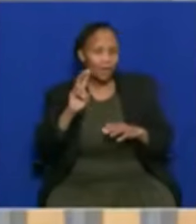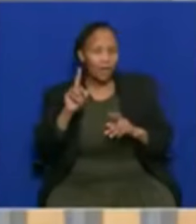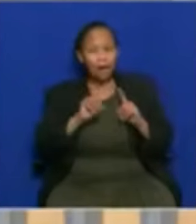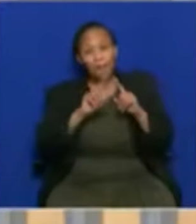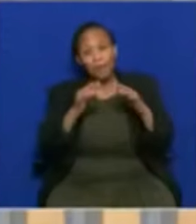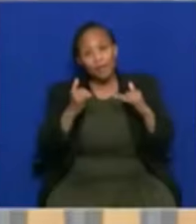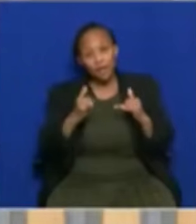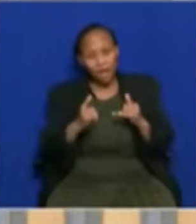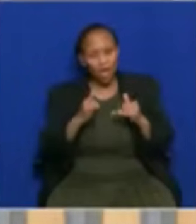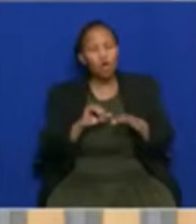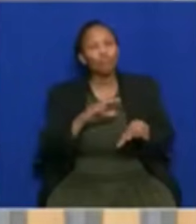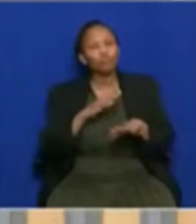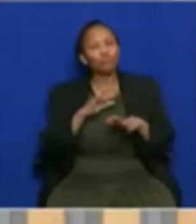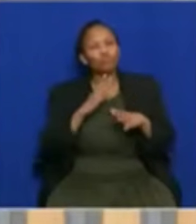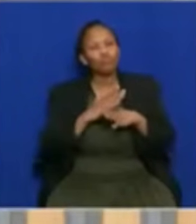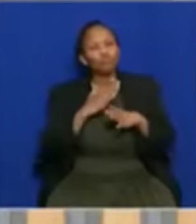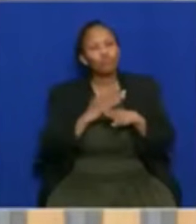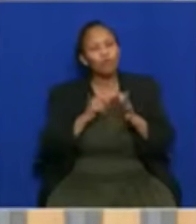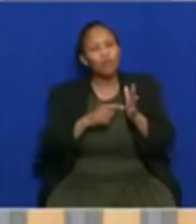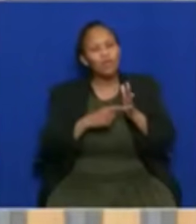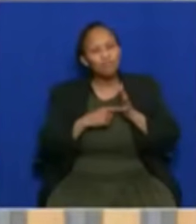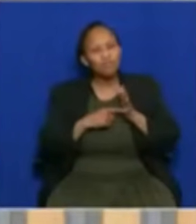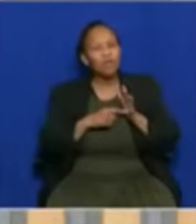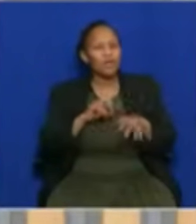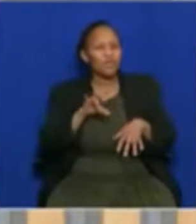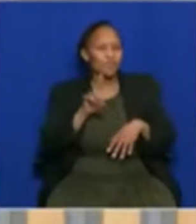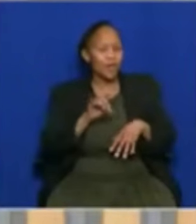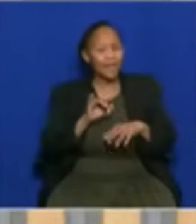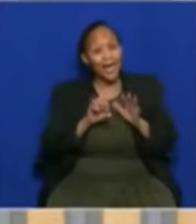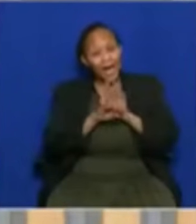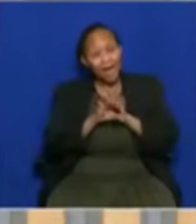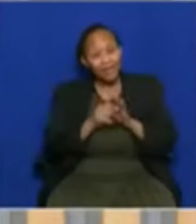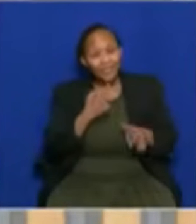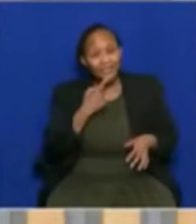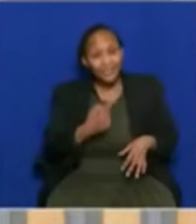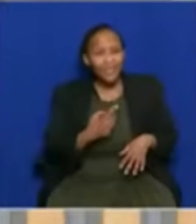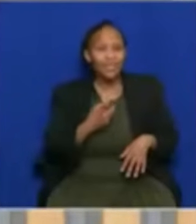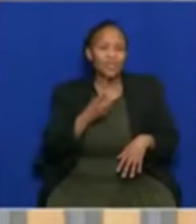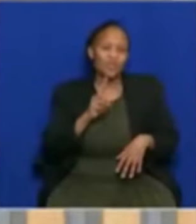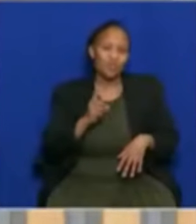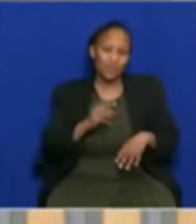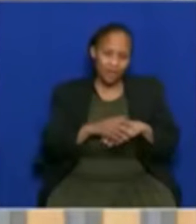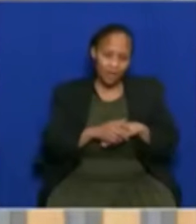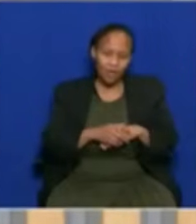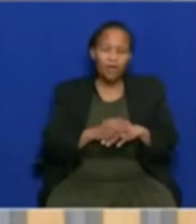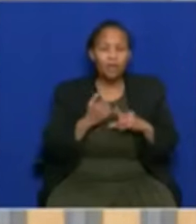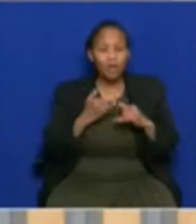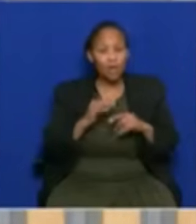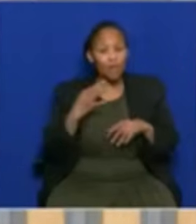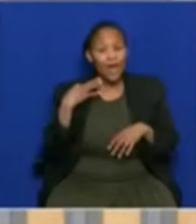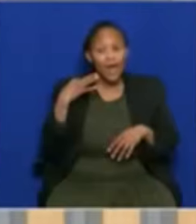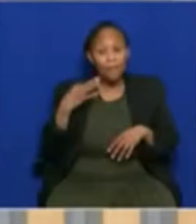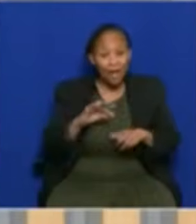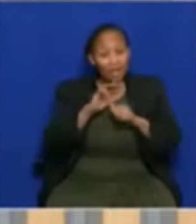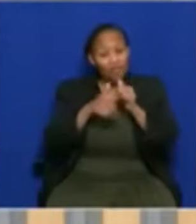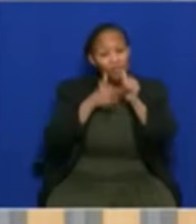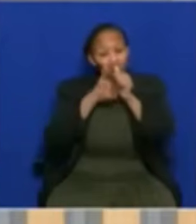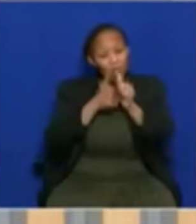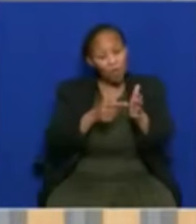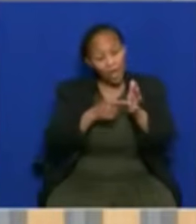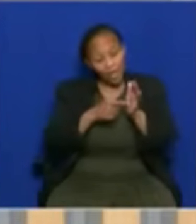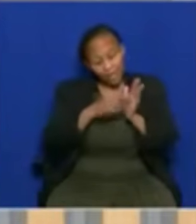are and what the advert says. And they apply on the basis of those things alone. IDEC cannot